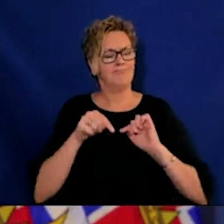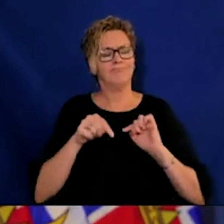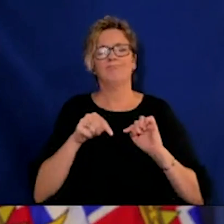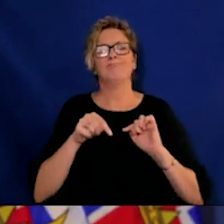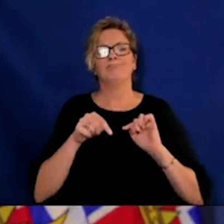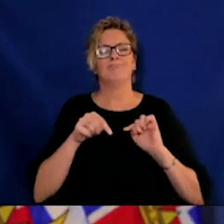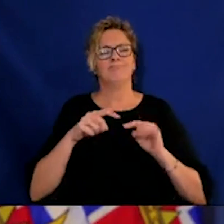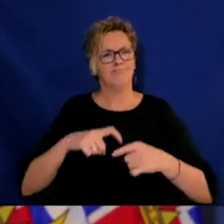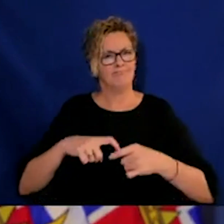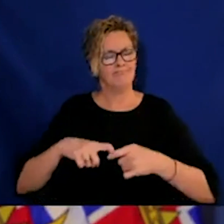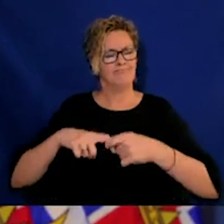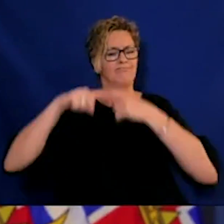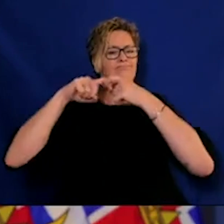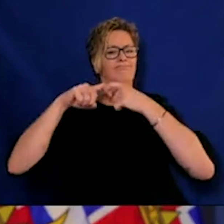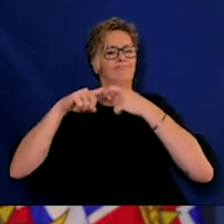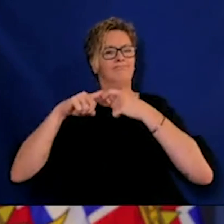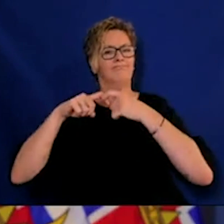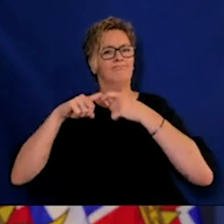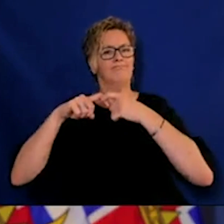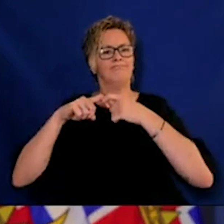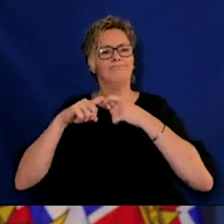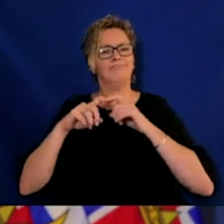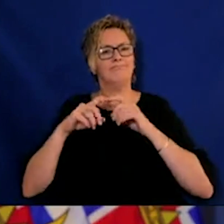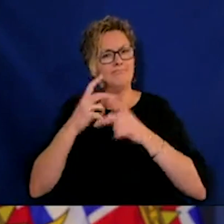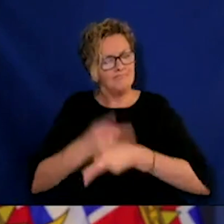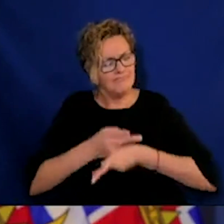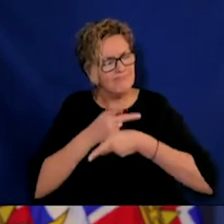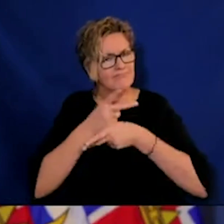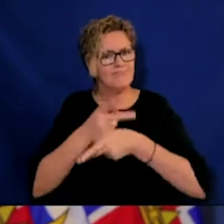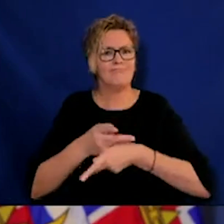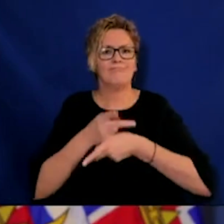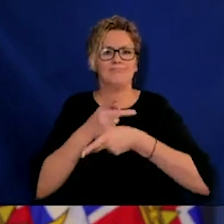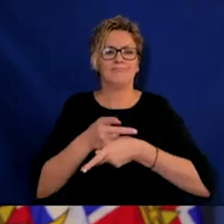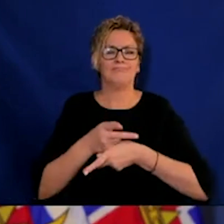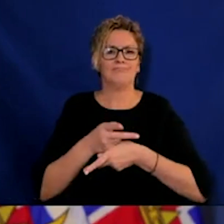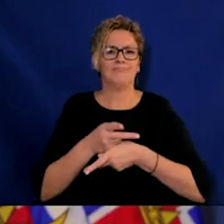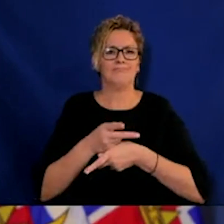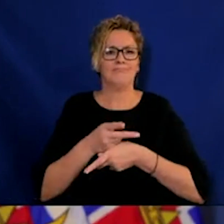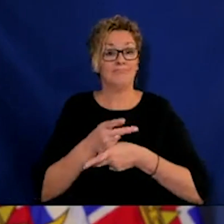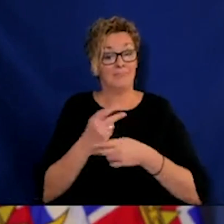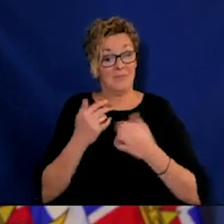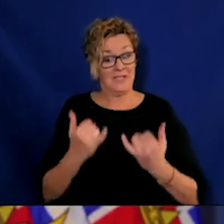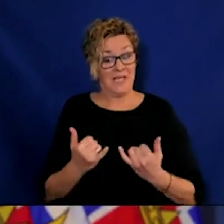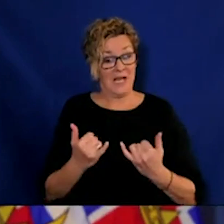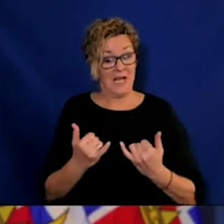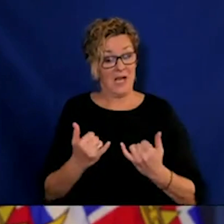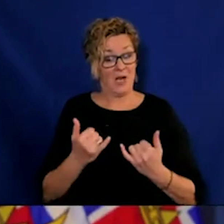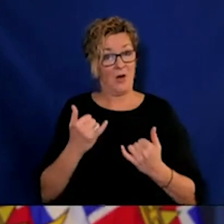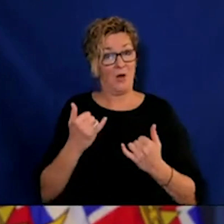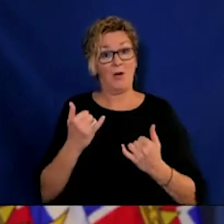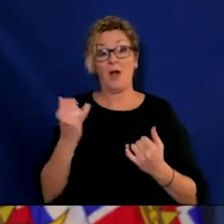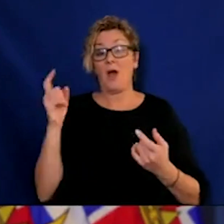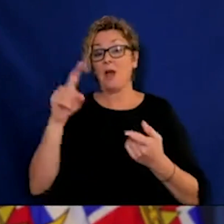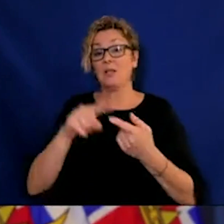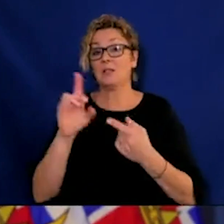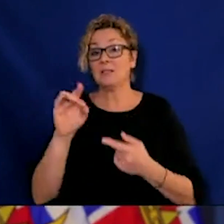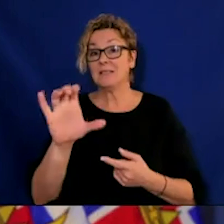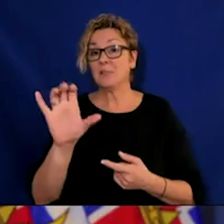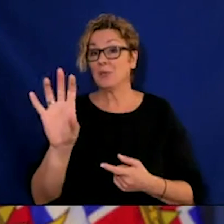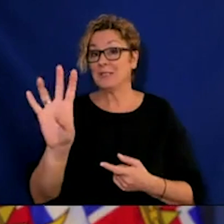encourage people to take those steps right now, especially through December 7th, 1 week from today, when those new